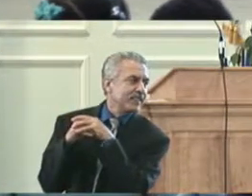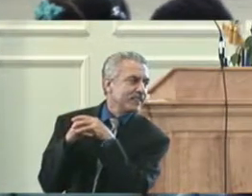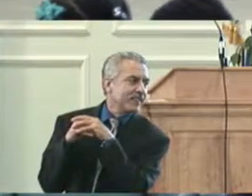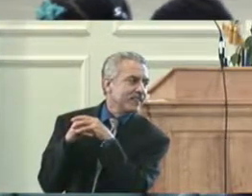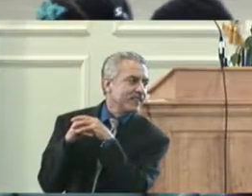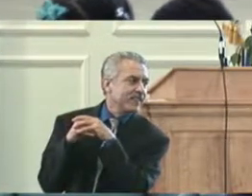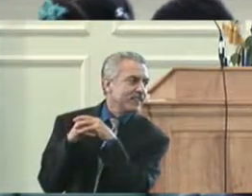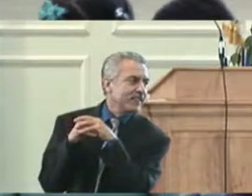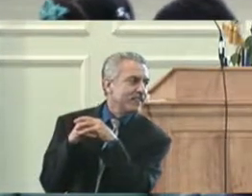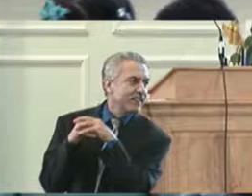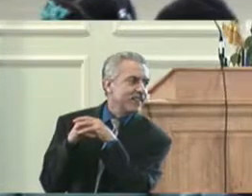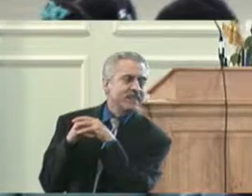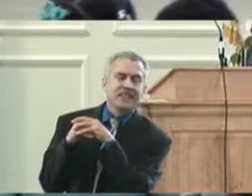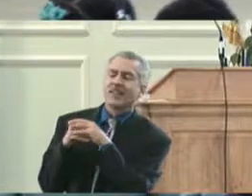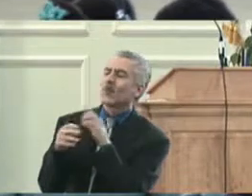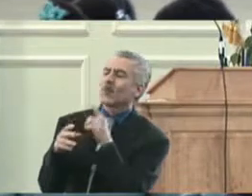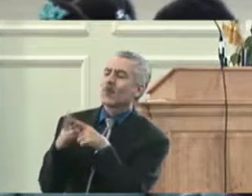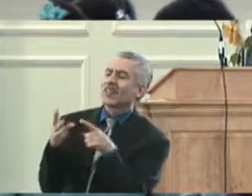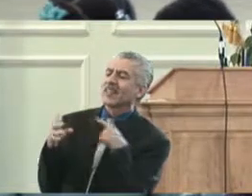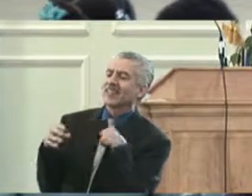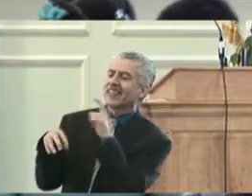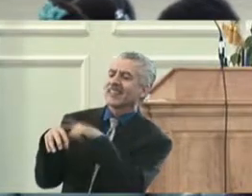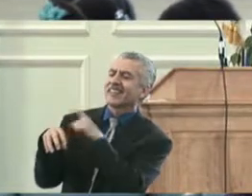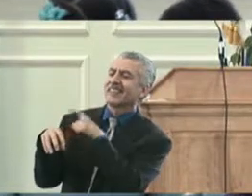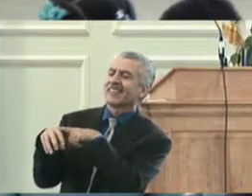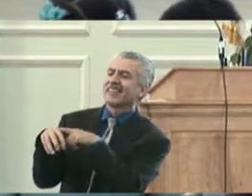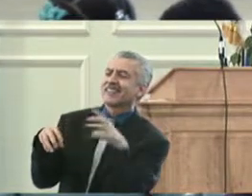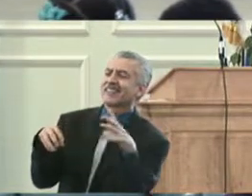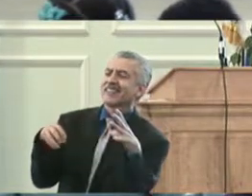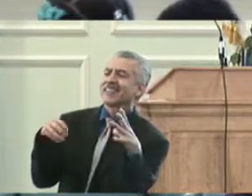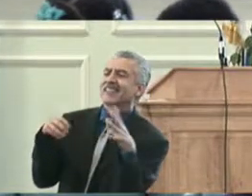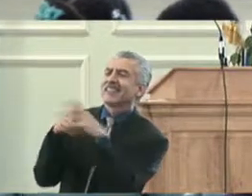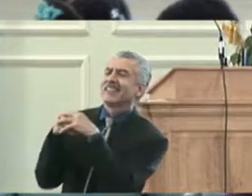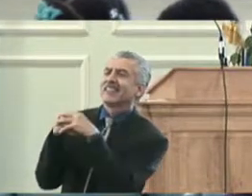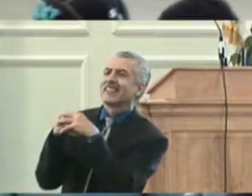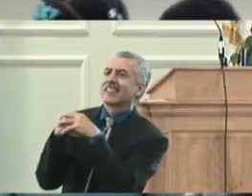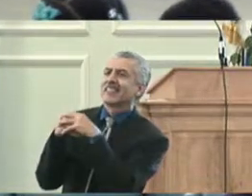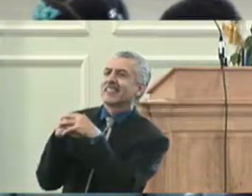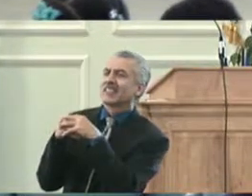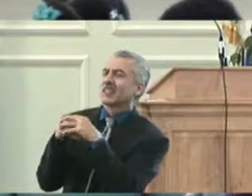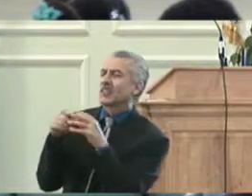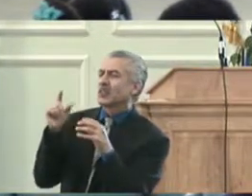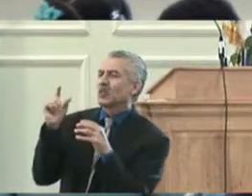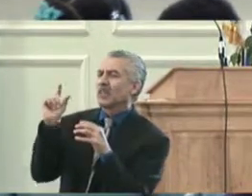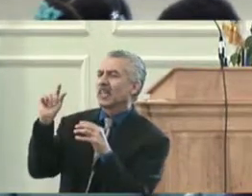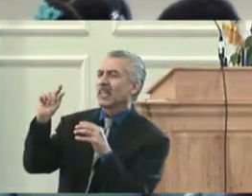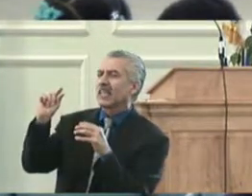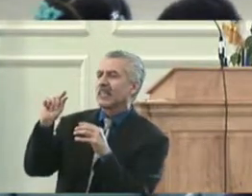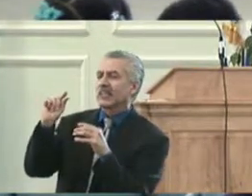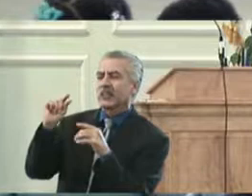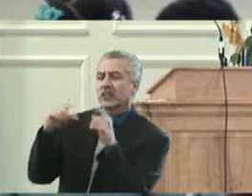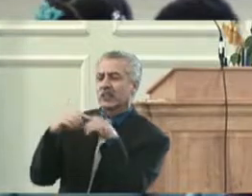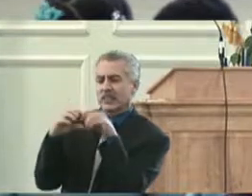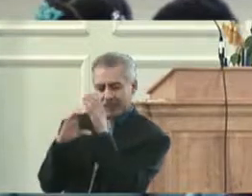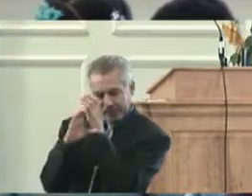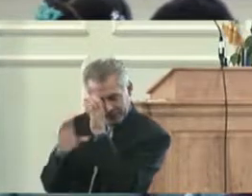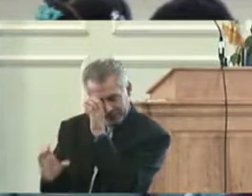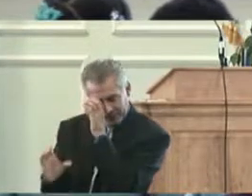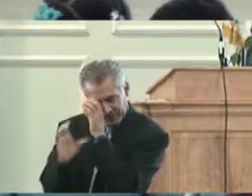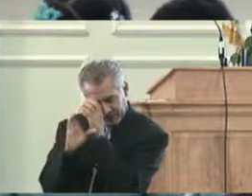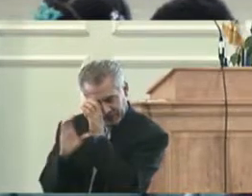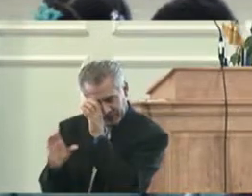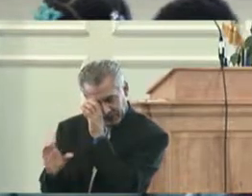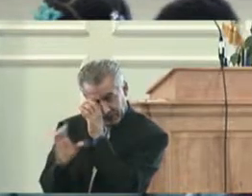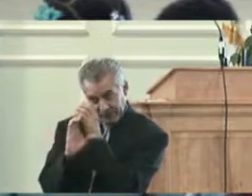That's not fish. It looks like fish. Keep in mind, this is so tiny that can only be seen under the microscope. That